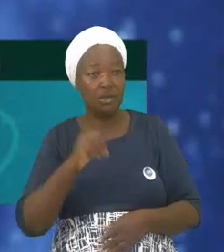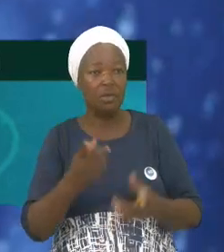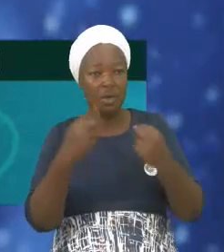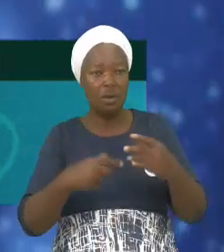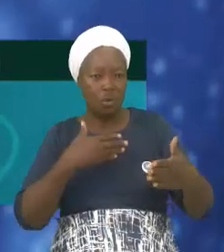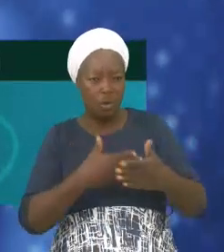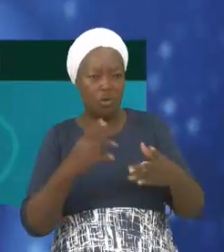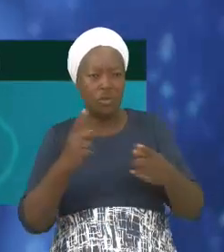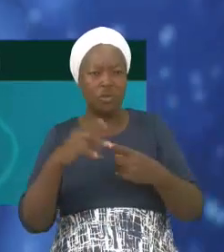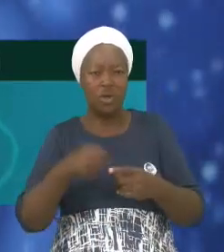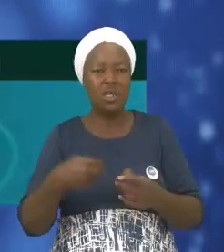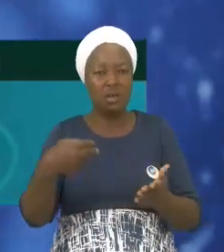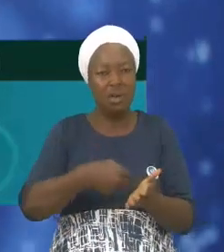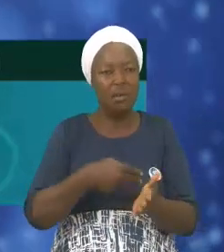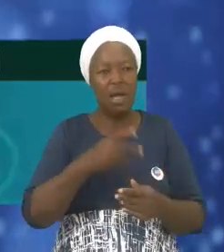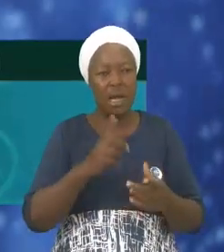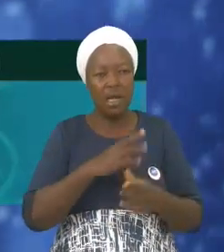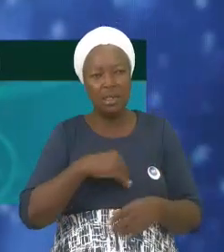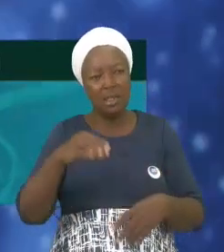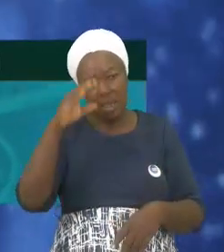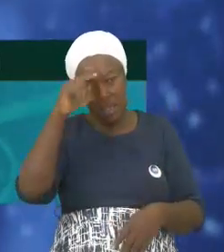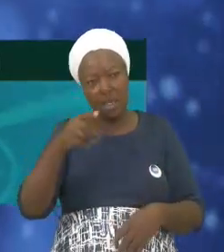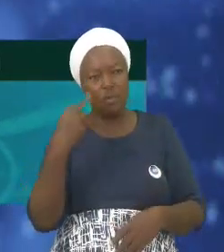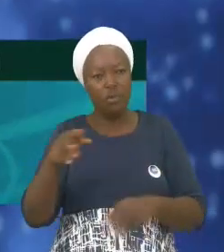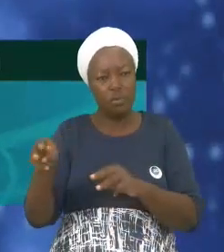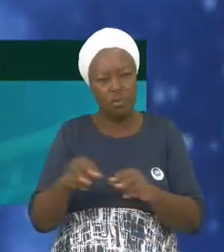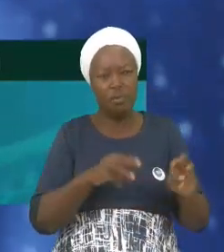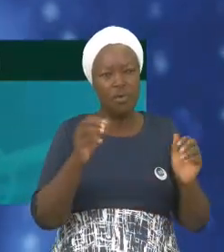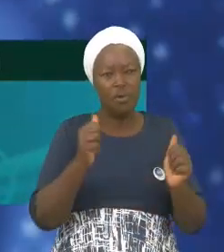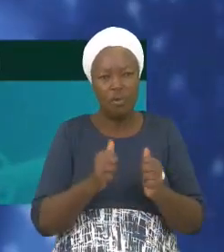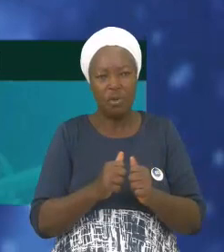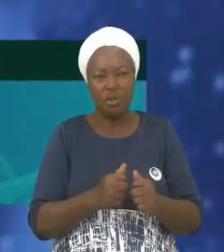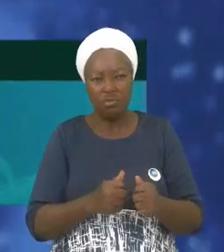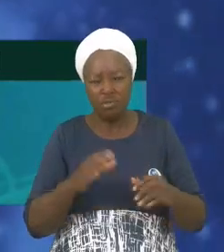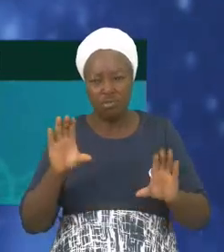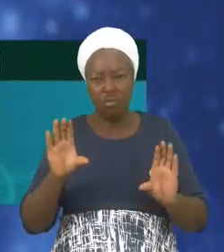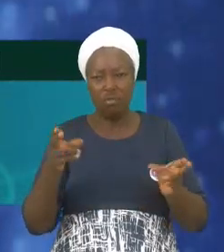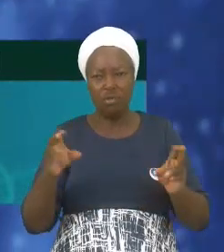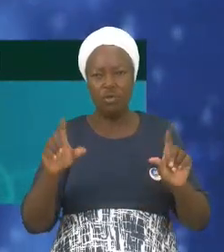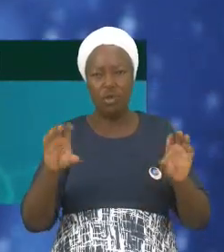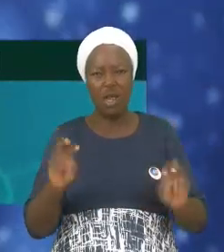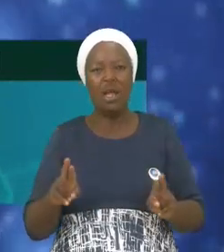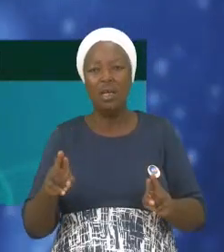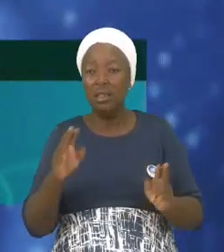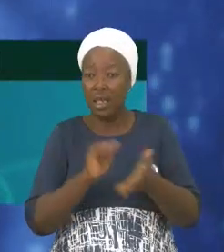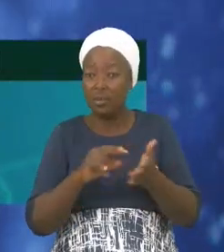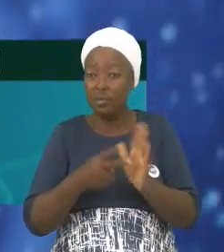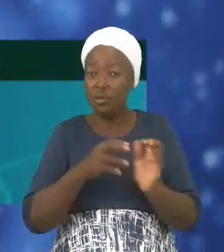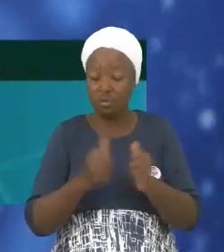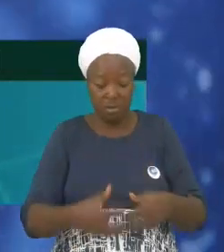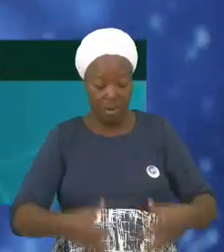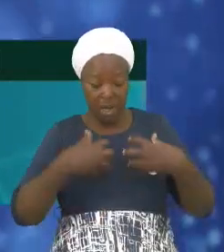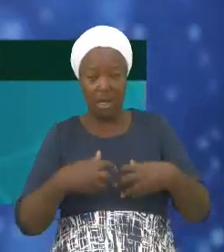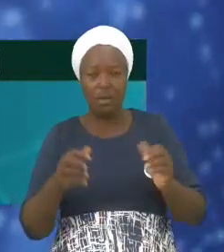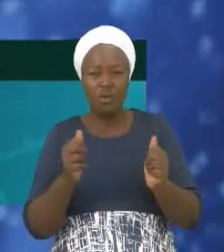ram, and he was moved with choler, that is with anger, with fury, and